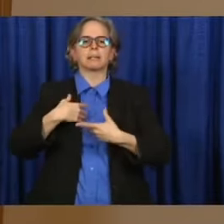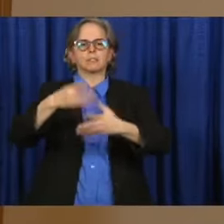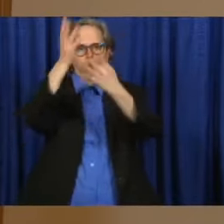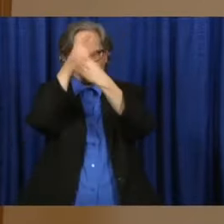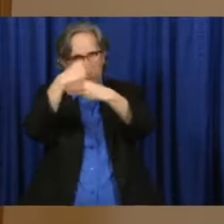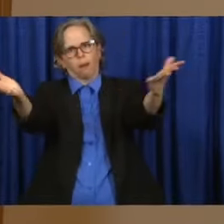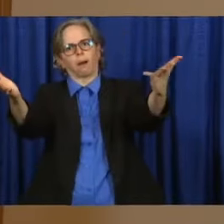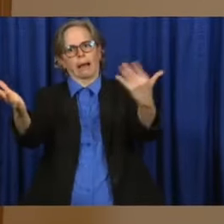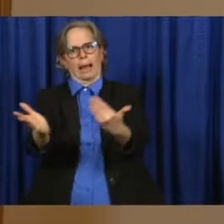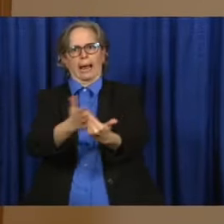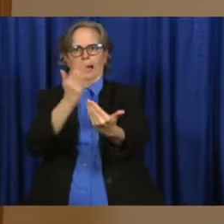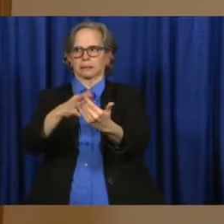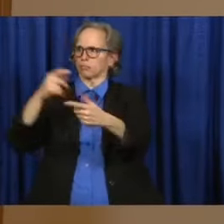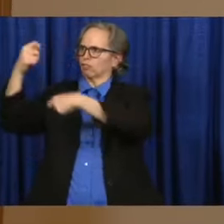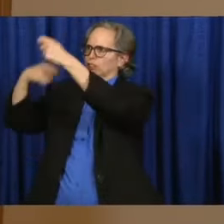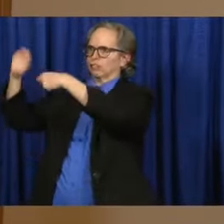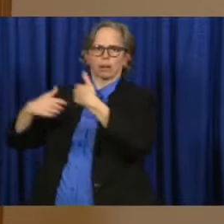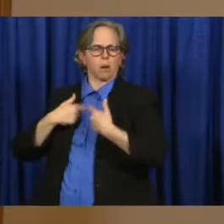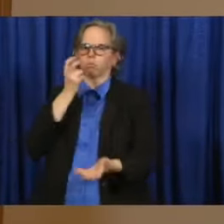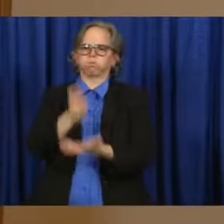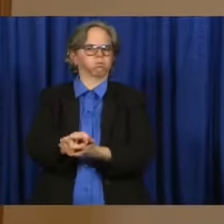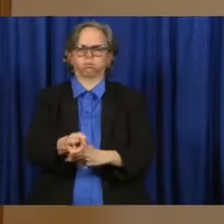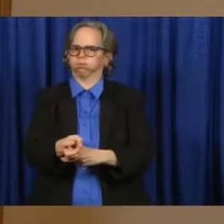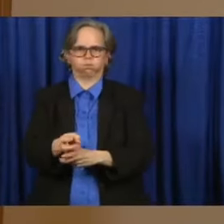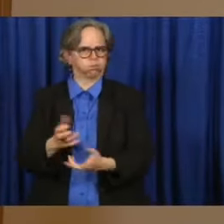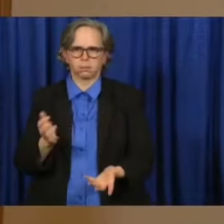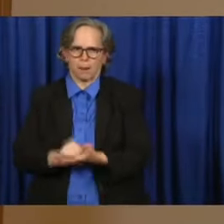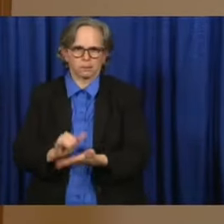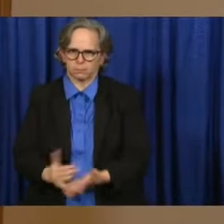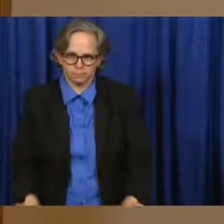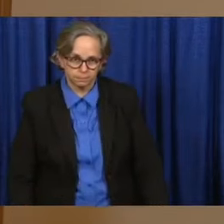in consistent ways. Thank you. Thank you.